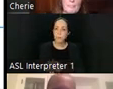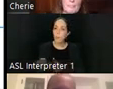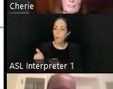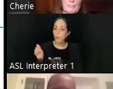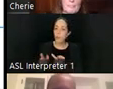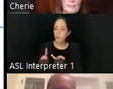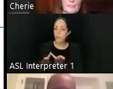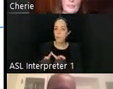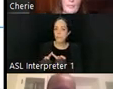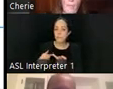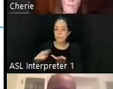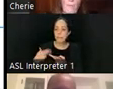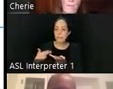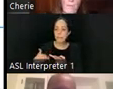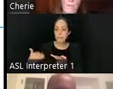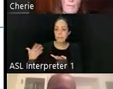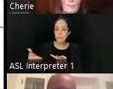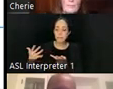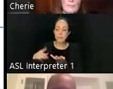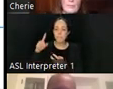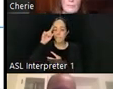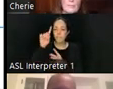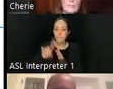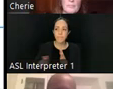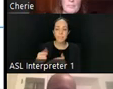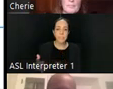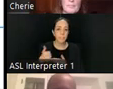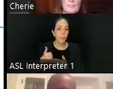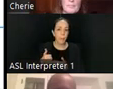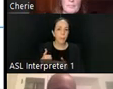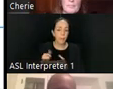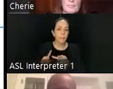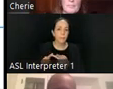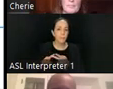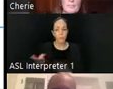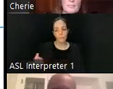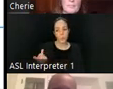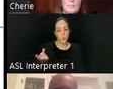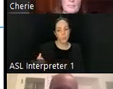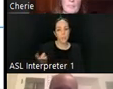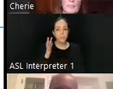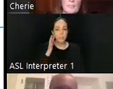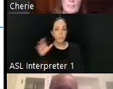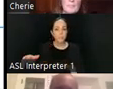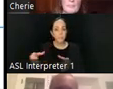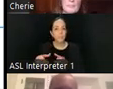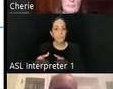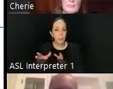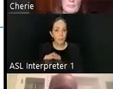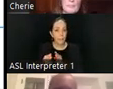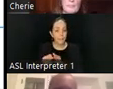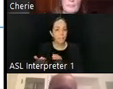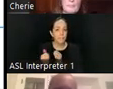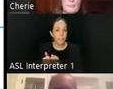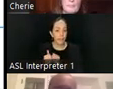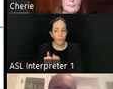My brain went dead. He's working on that with me. But we'll get together because we haven't had a chance. We just sent the email